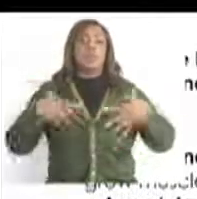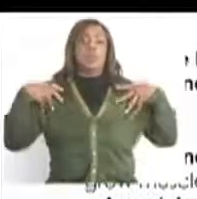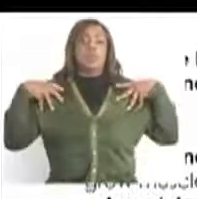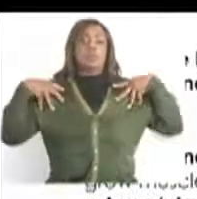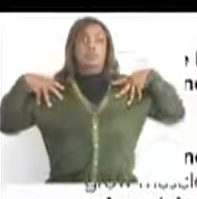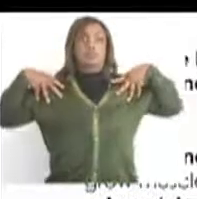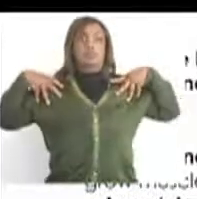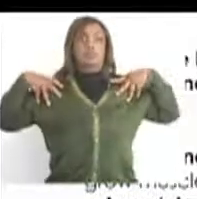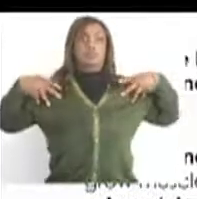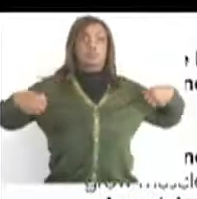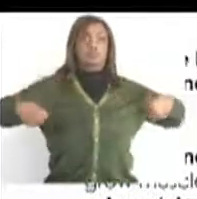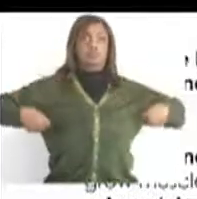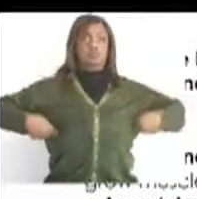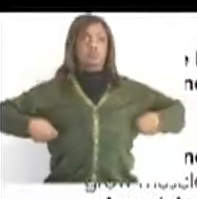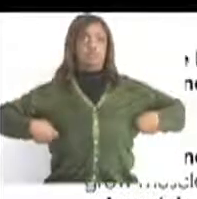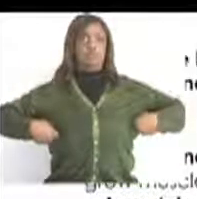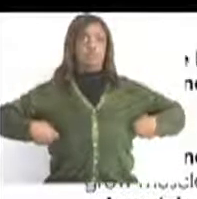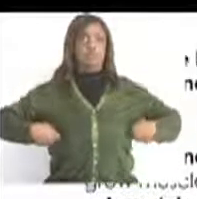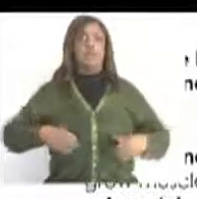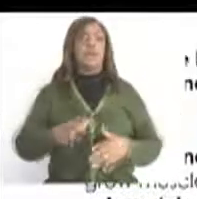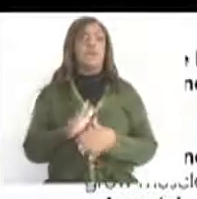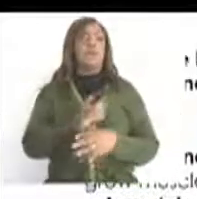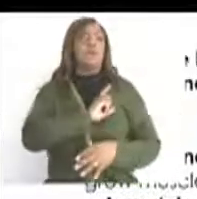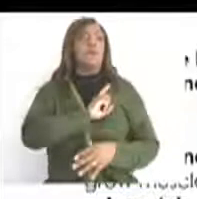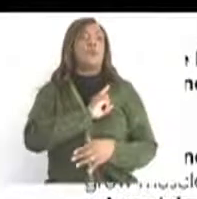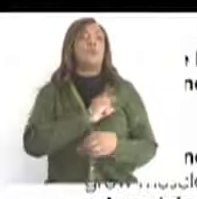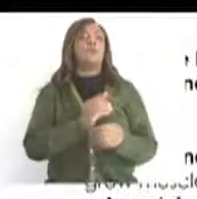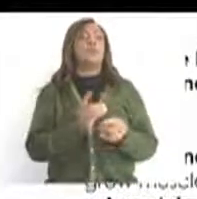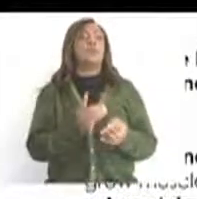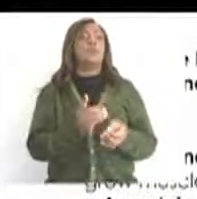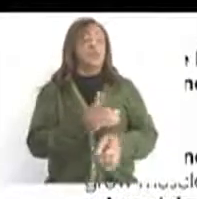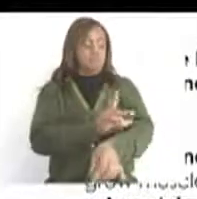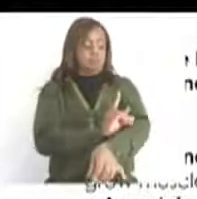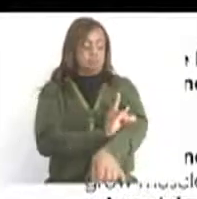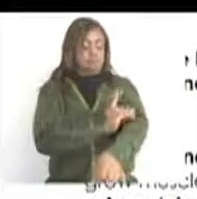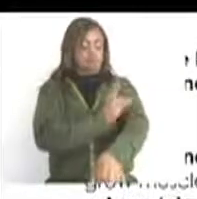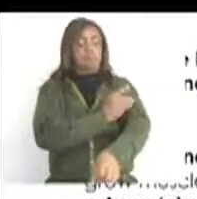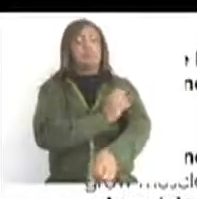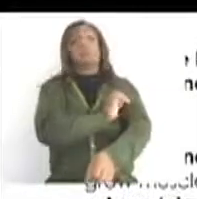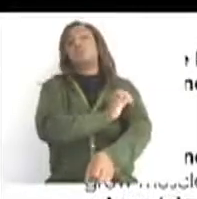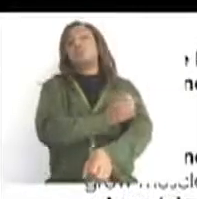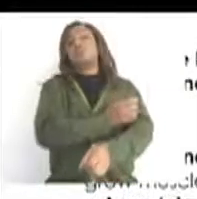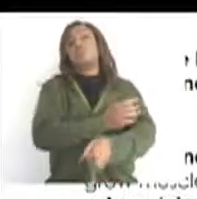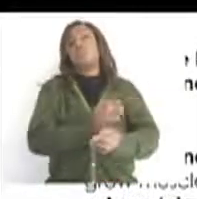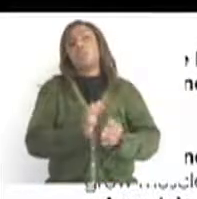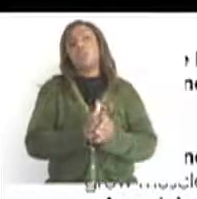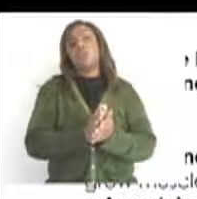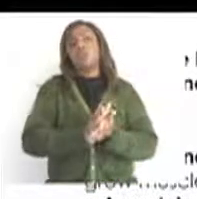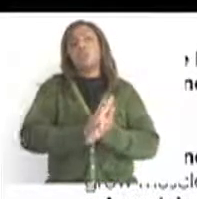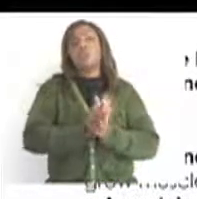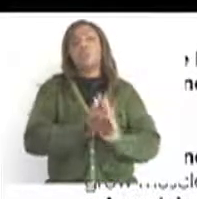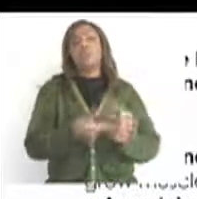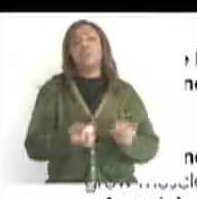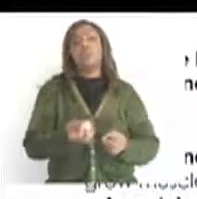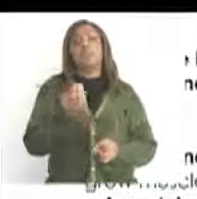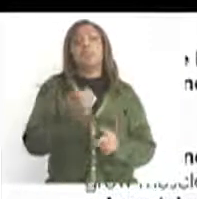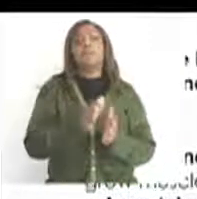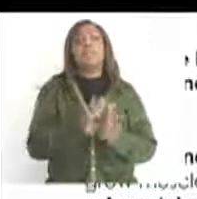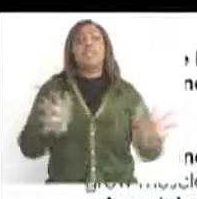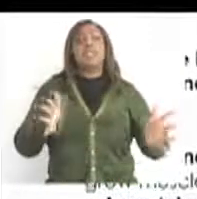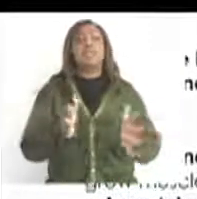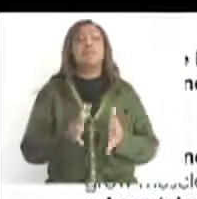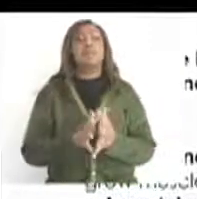of muscles. Let's look at girls. Body hair starts to grow around your armpit, private